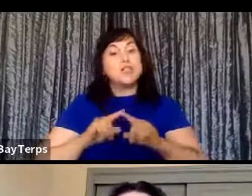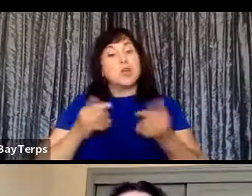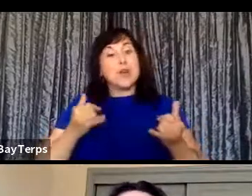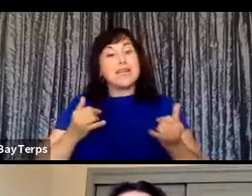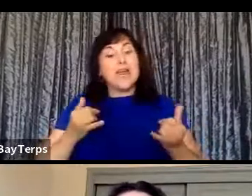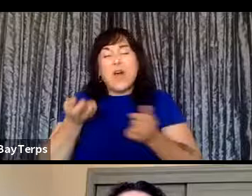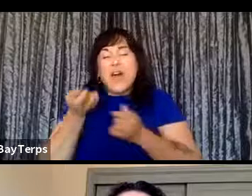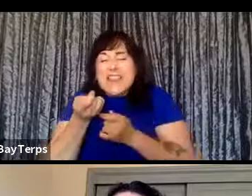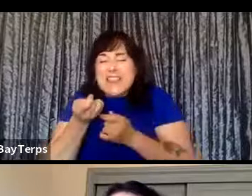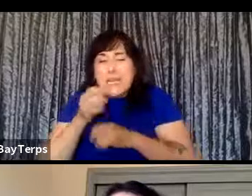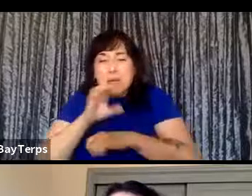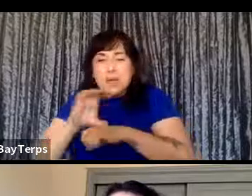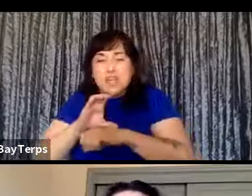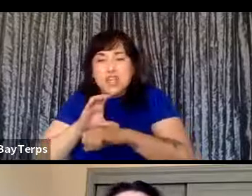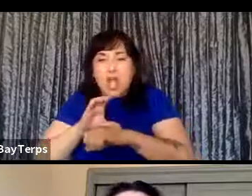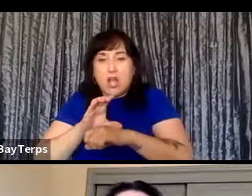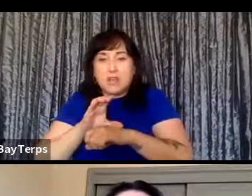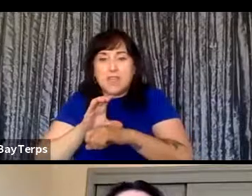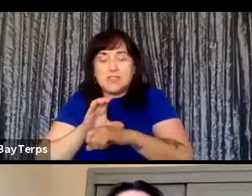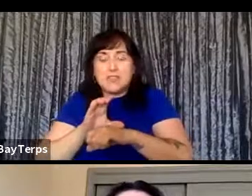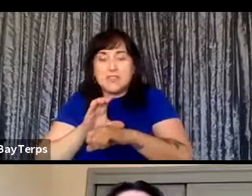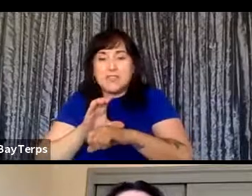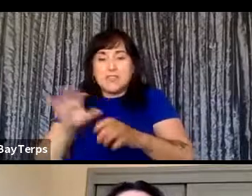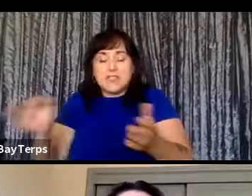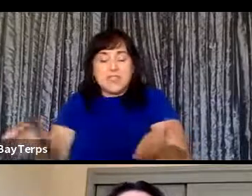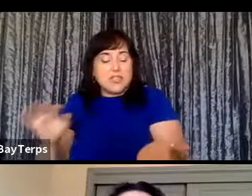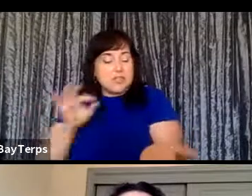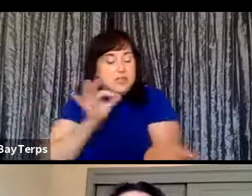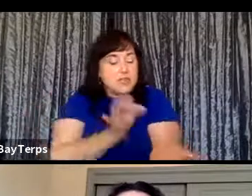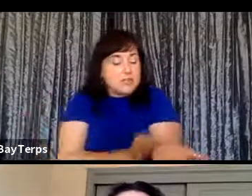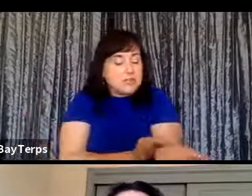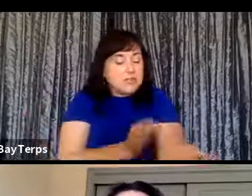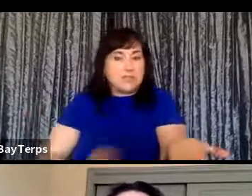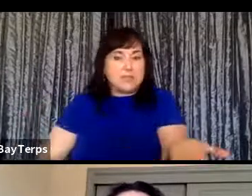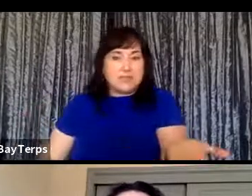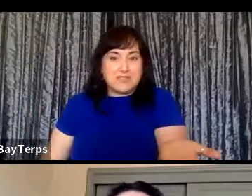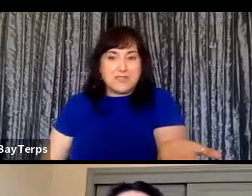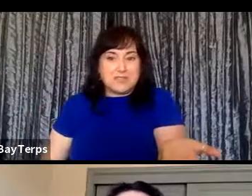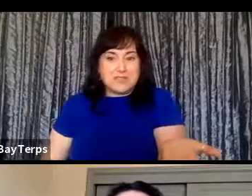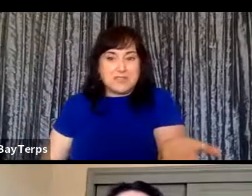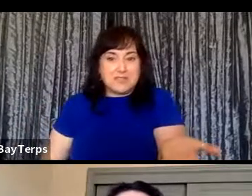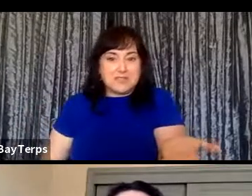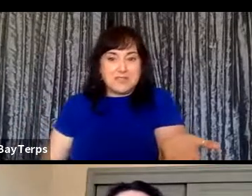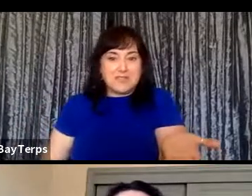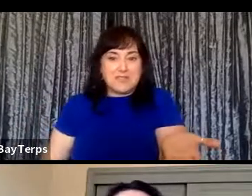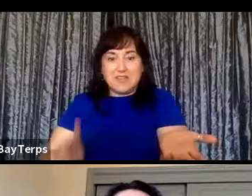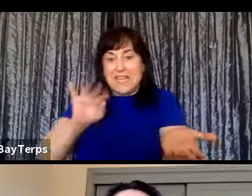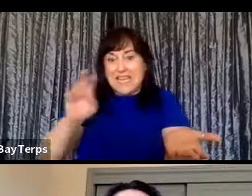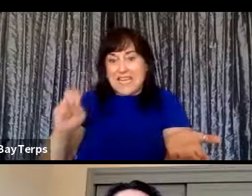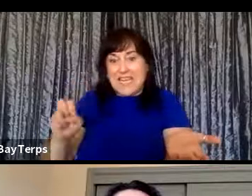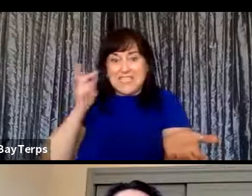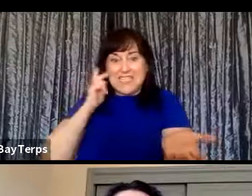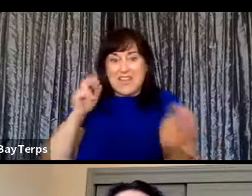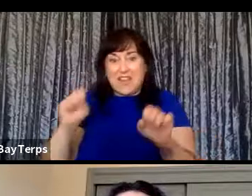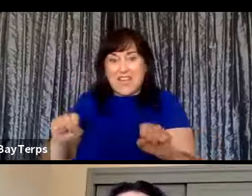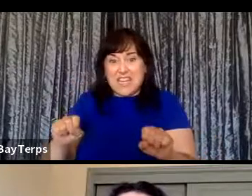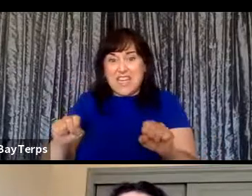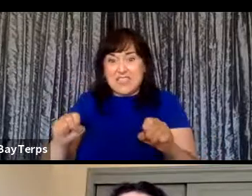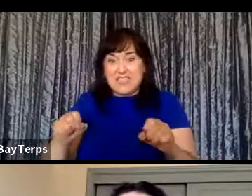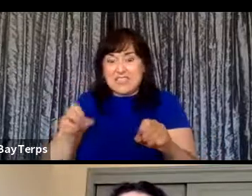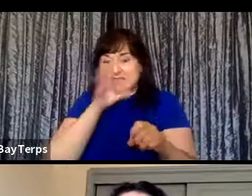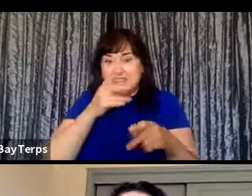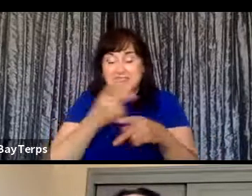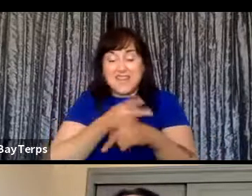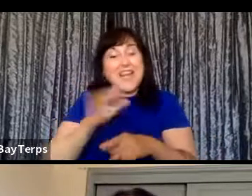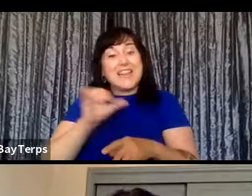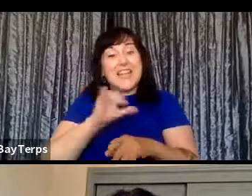here. Kate, you were wondering whether or not I could be blasphemous anymore. I'm just going to continue that theme. Almost like a little chocolate